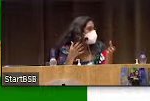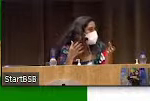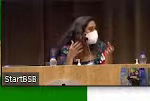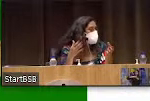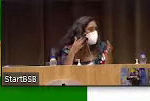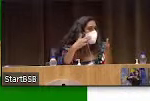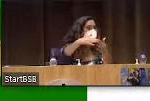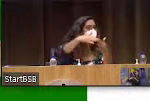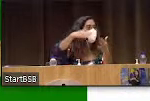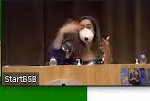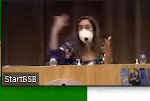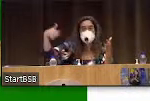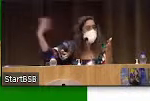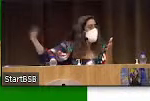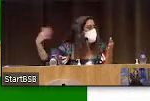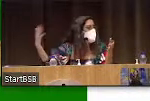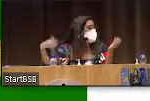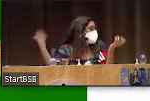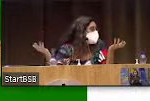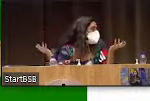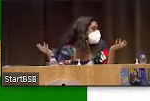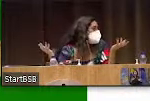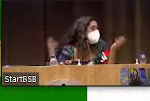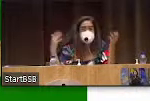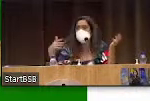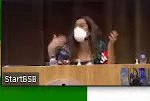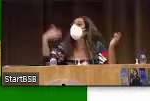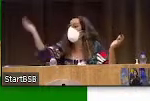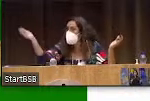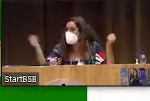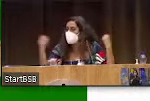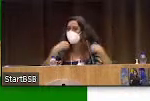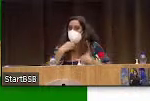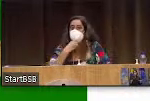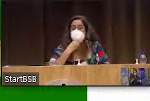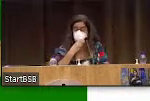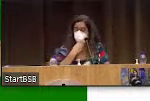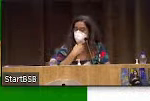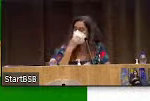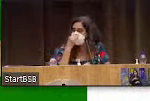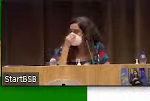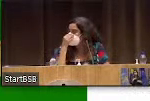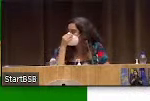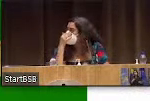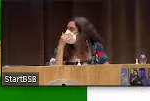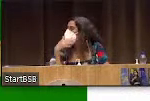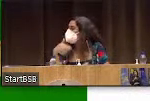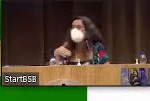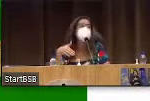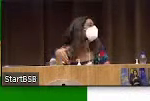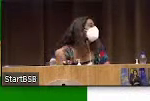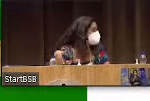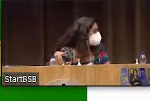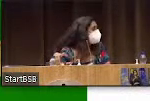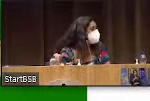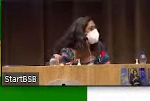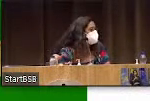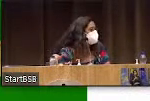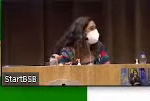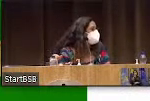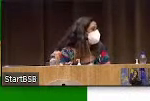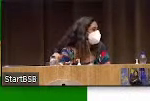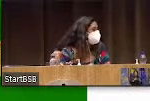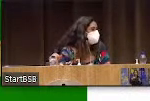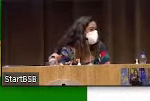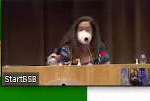multimorbid, are related to symptoms post-COVID this